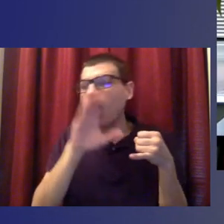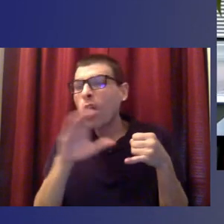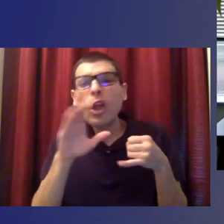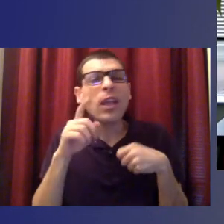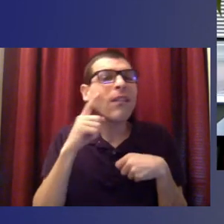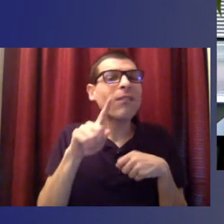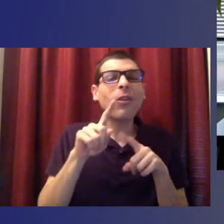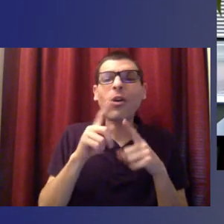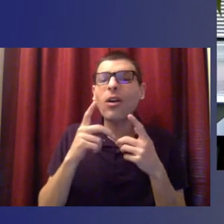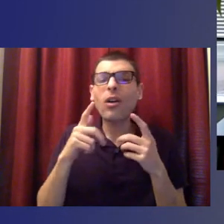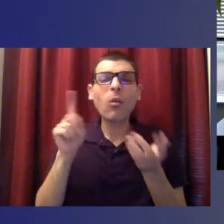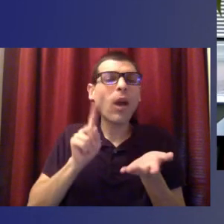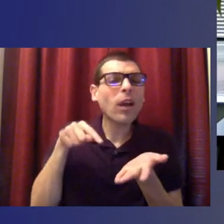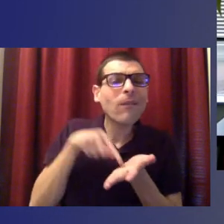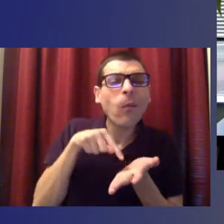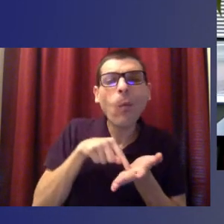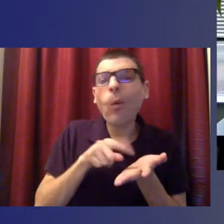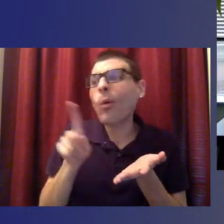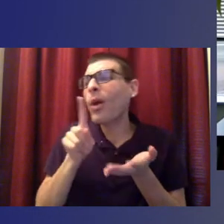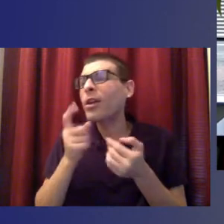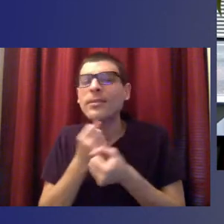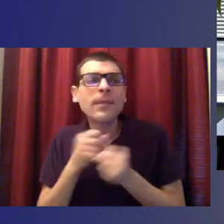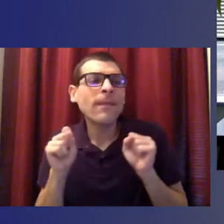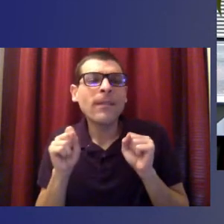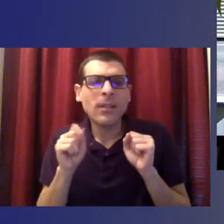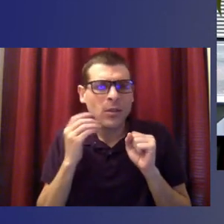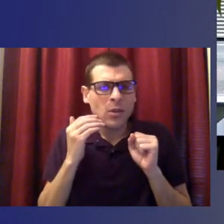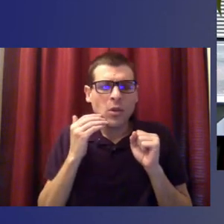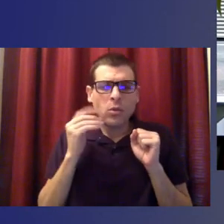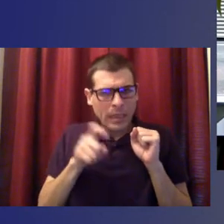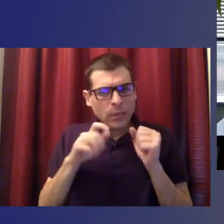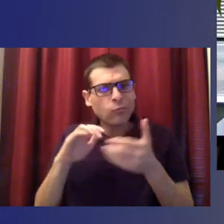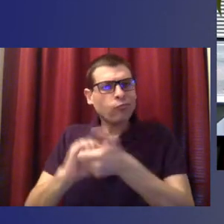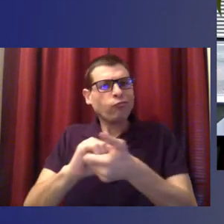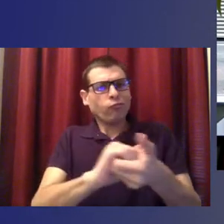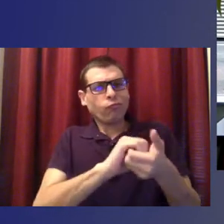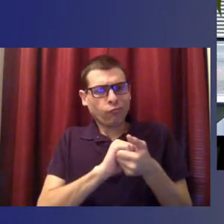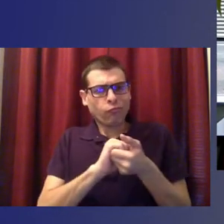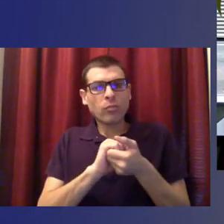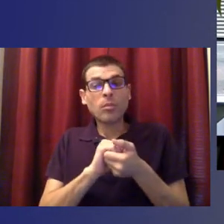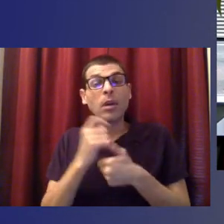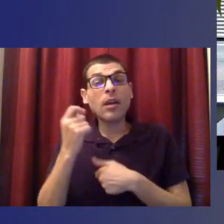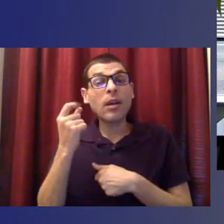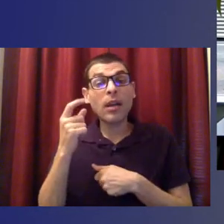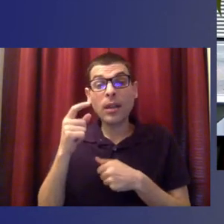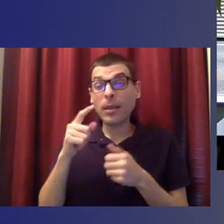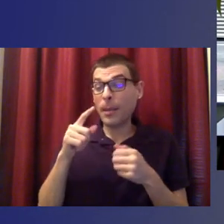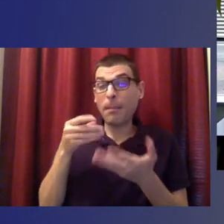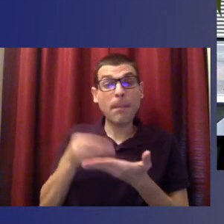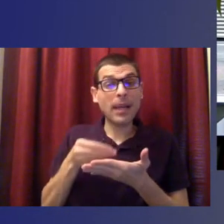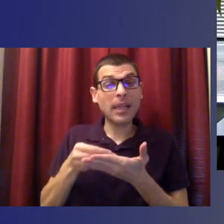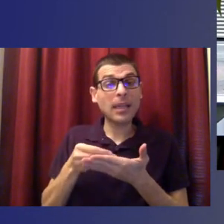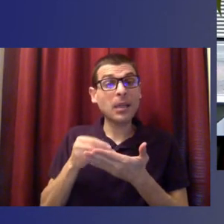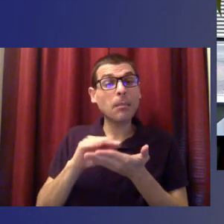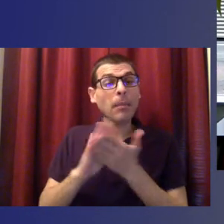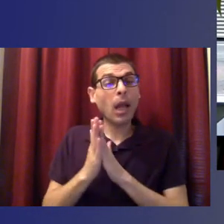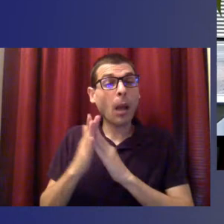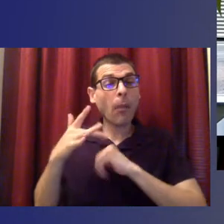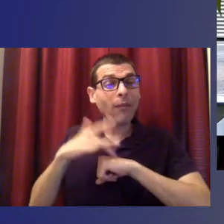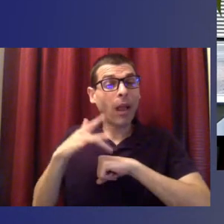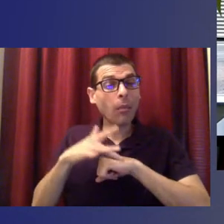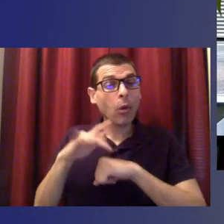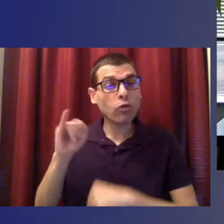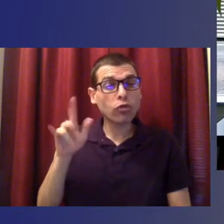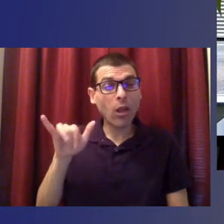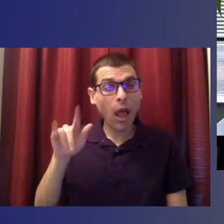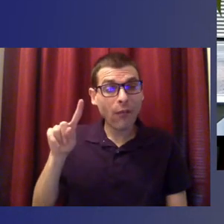And we've already started the work. These dollars are not going to come online until July 1, even though voters voted on it in